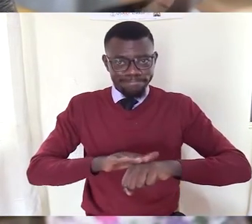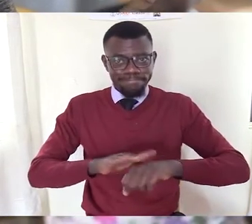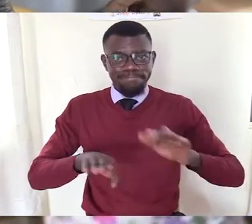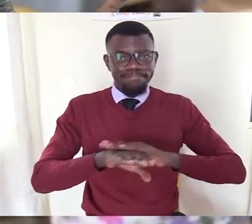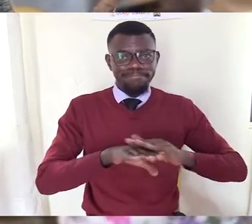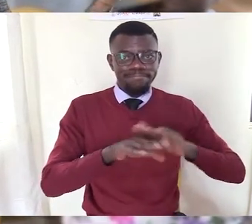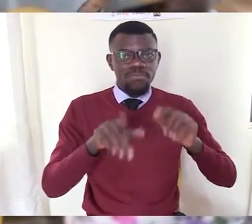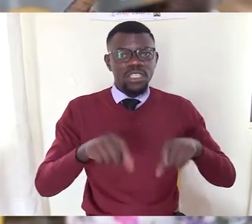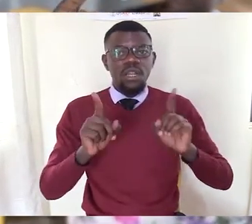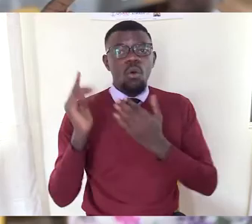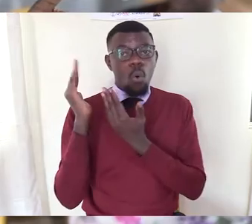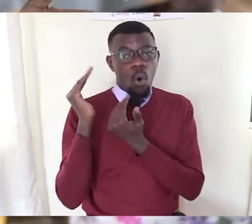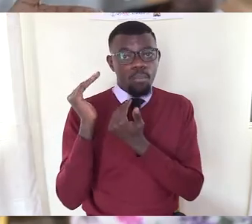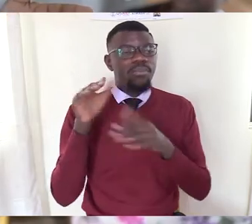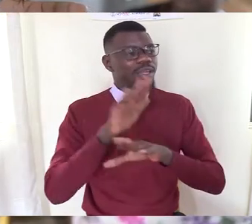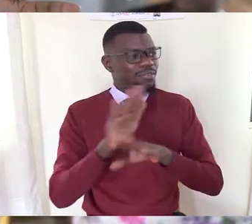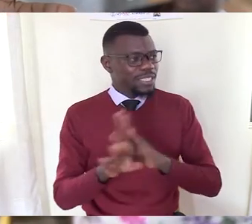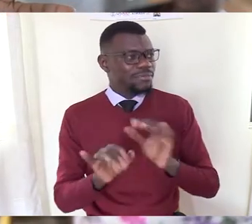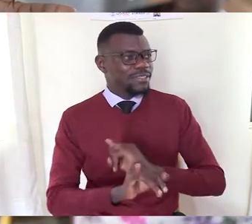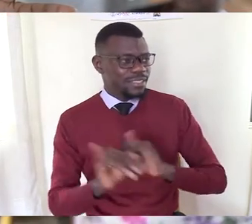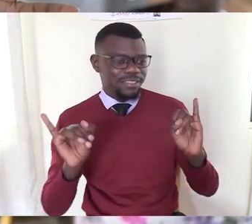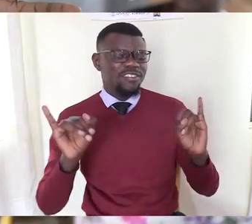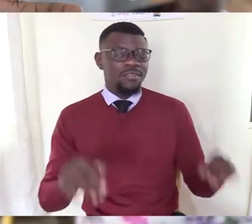that things will work out.